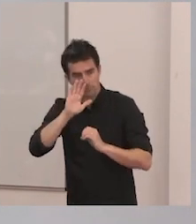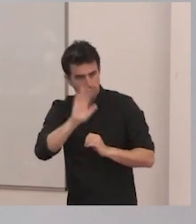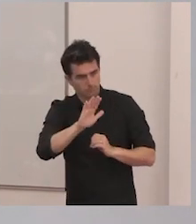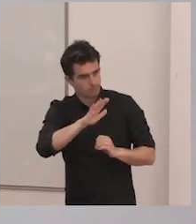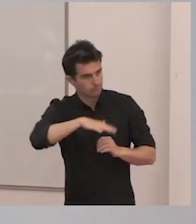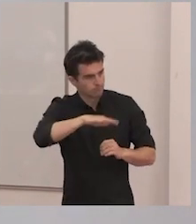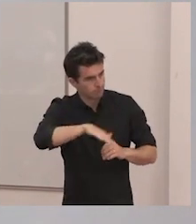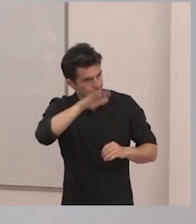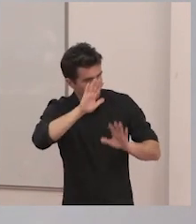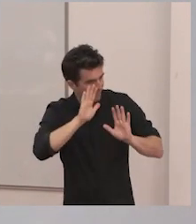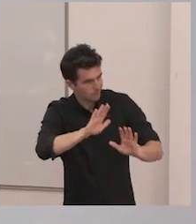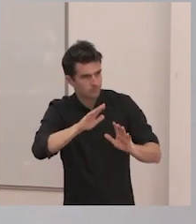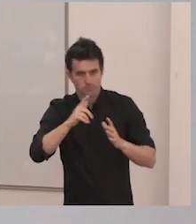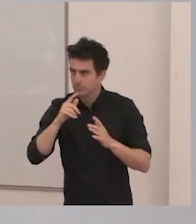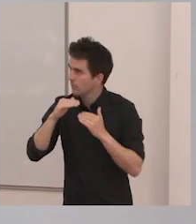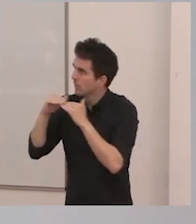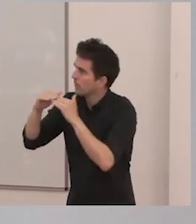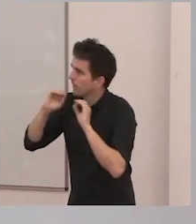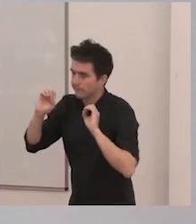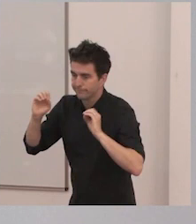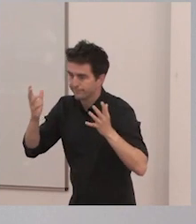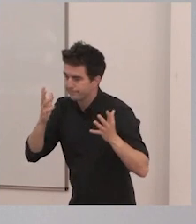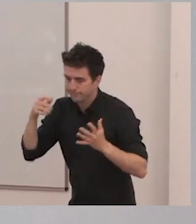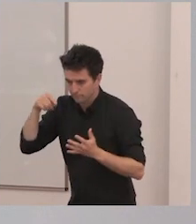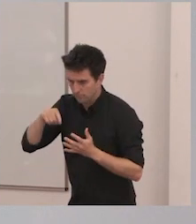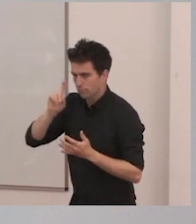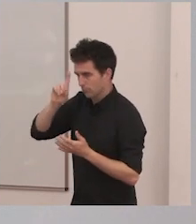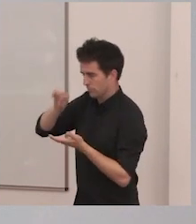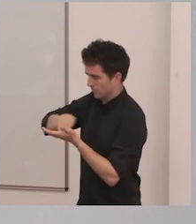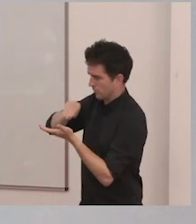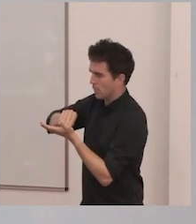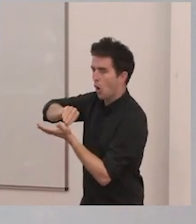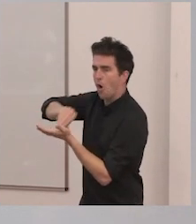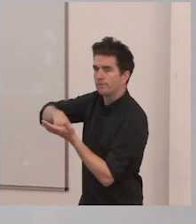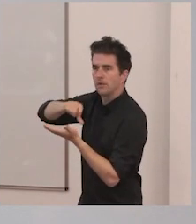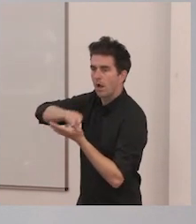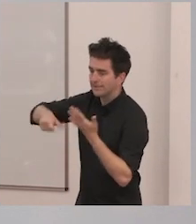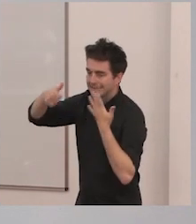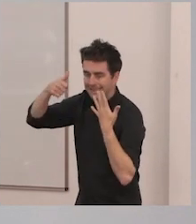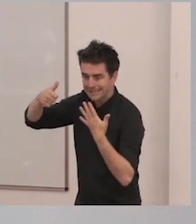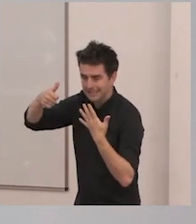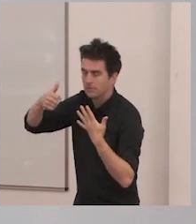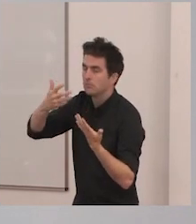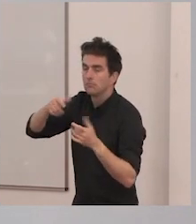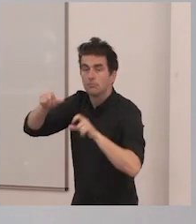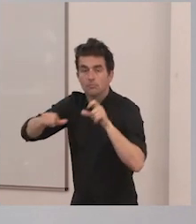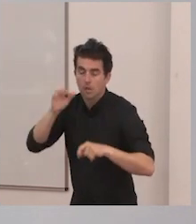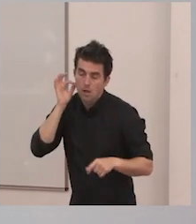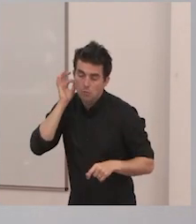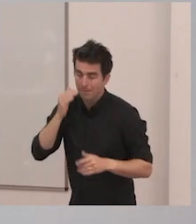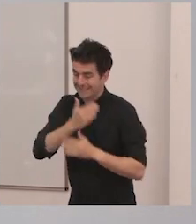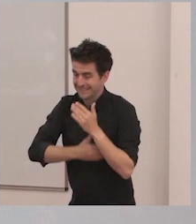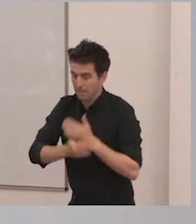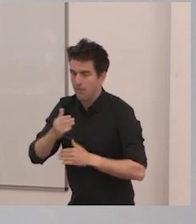that Articles 6 and 7 are illustrative of intersectionality and not exhaustive.